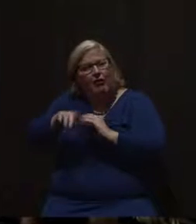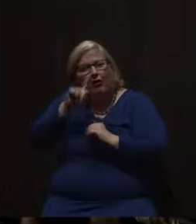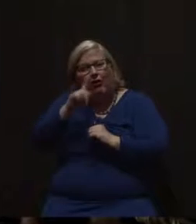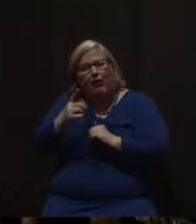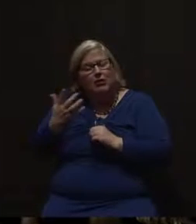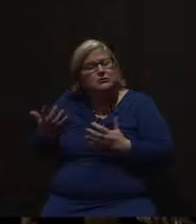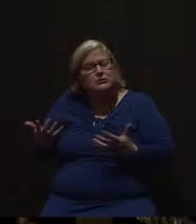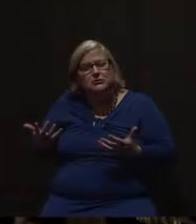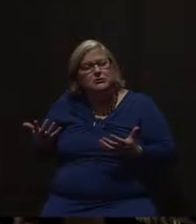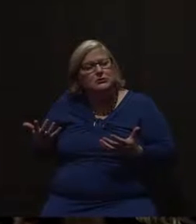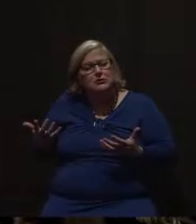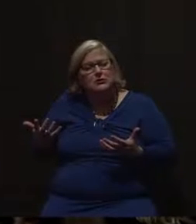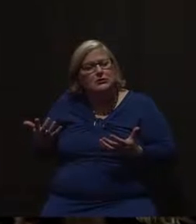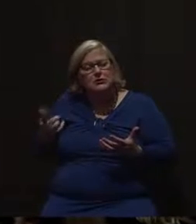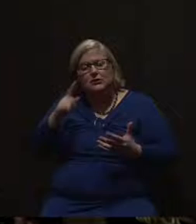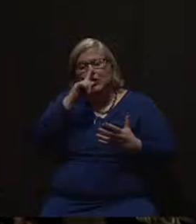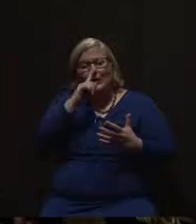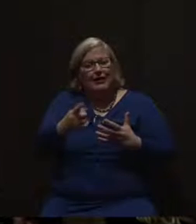of